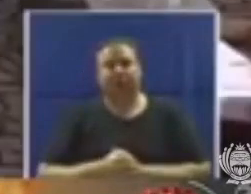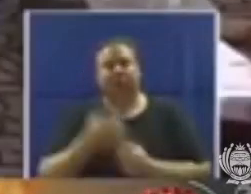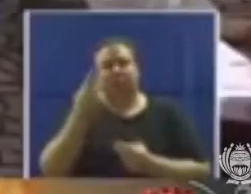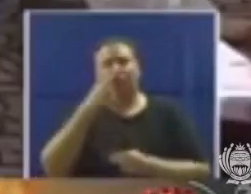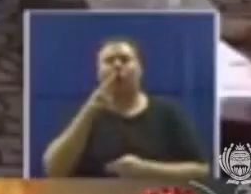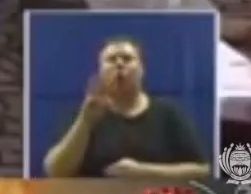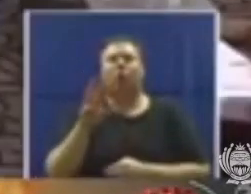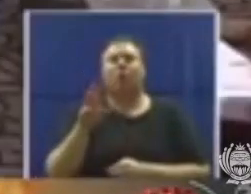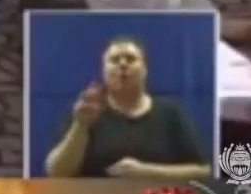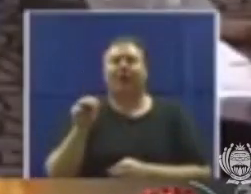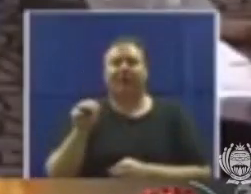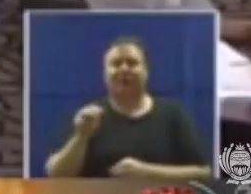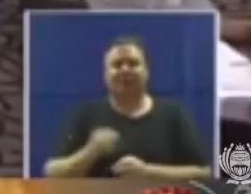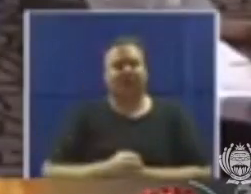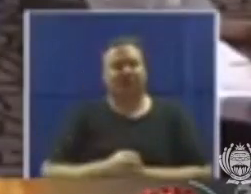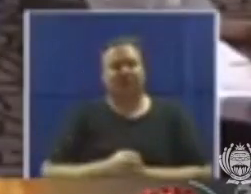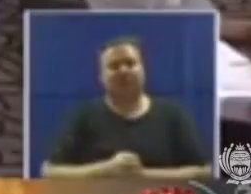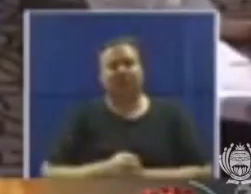Honorable Macpherson.